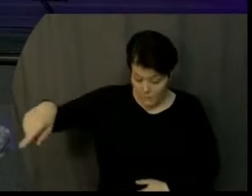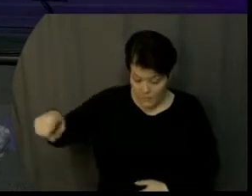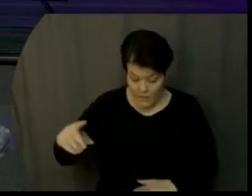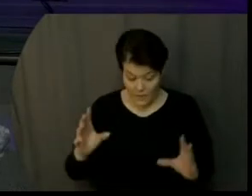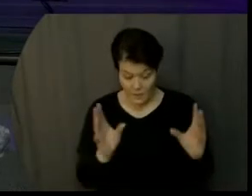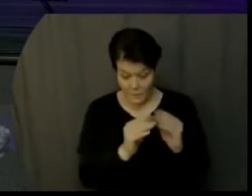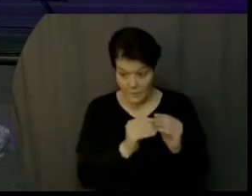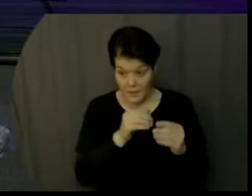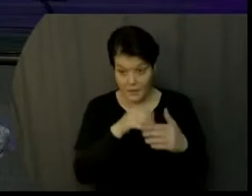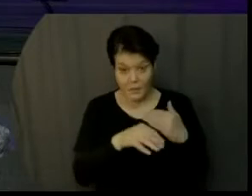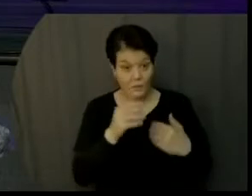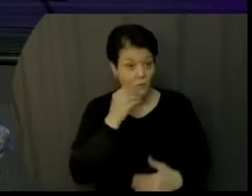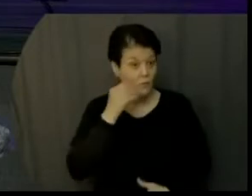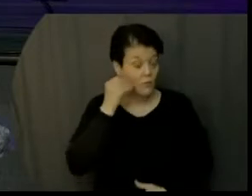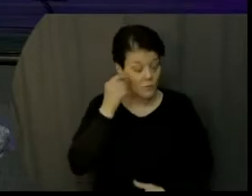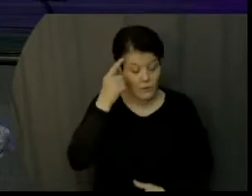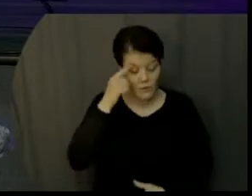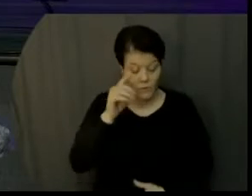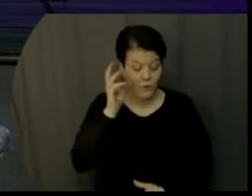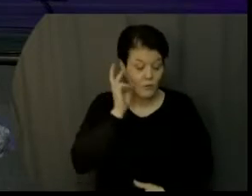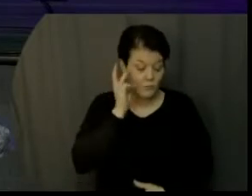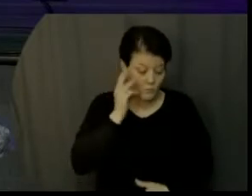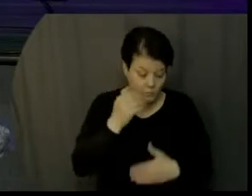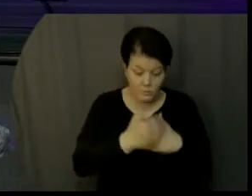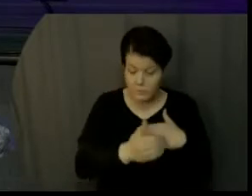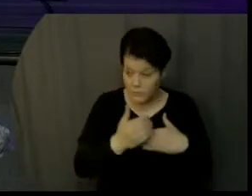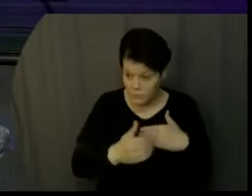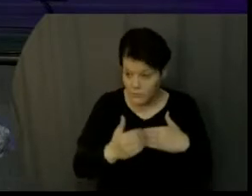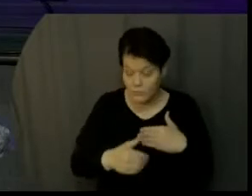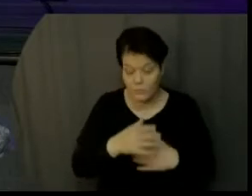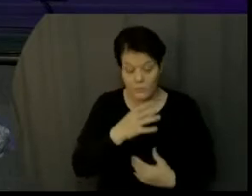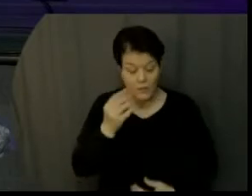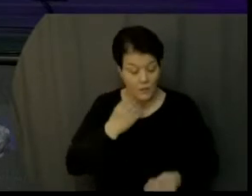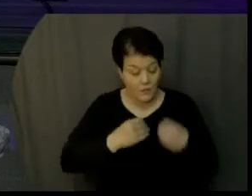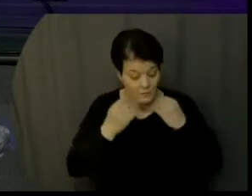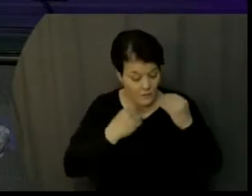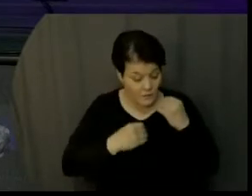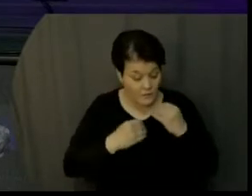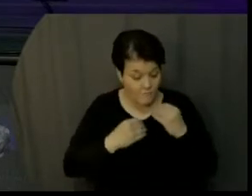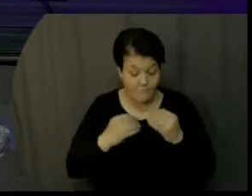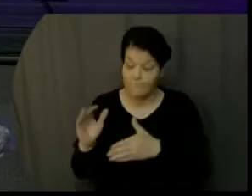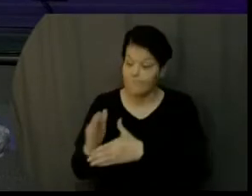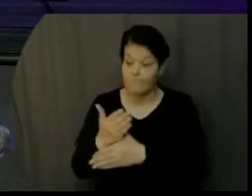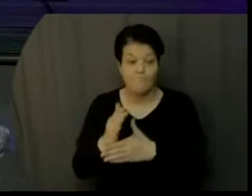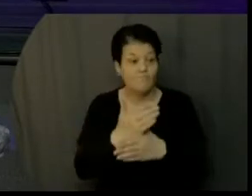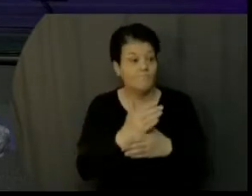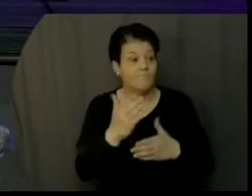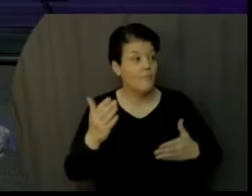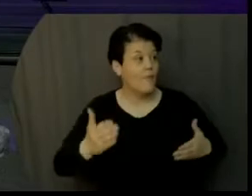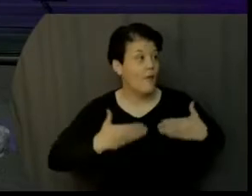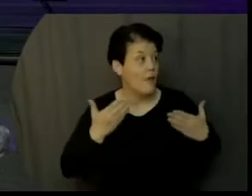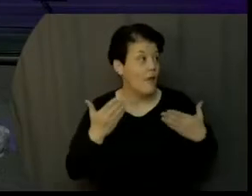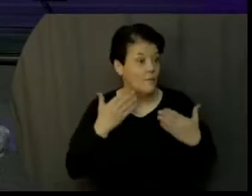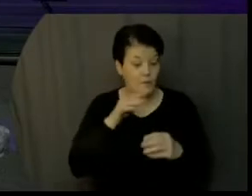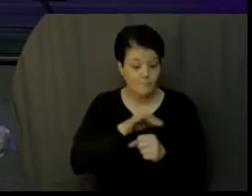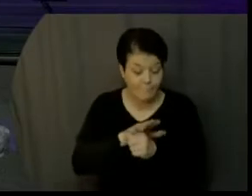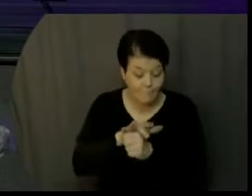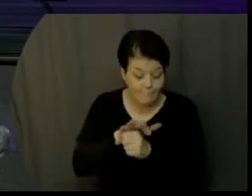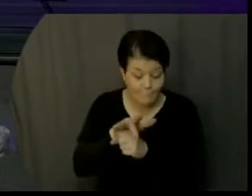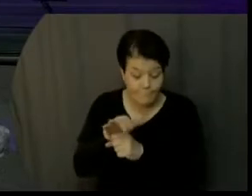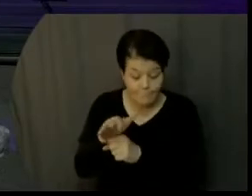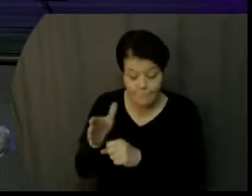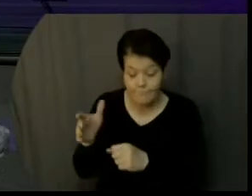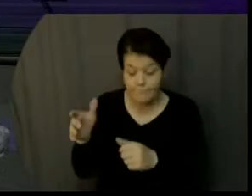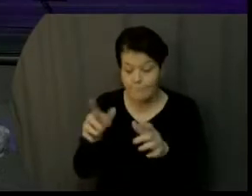the goodwill of all the people. And each day the Lord added to their fellowship those who were being saved. This is the word of the